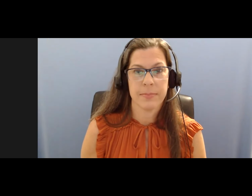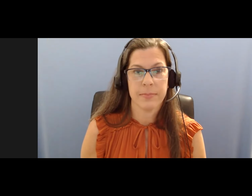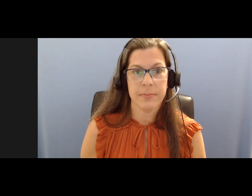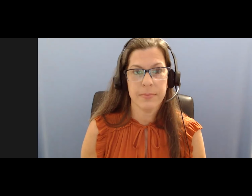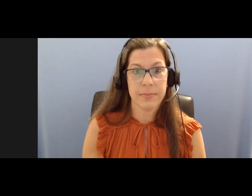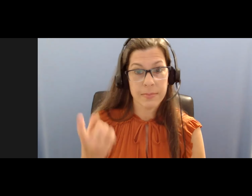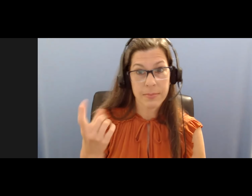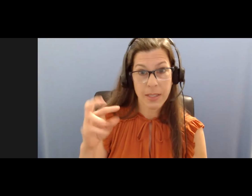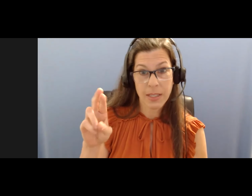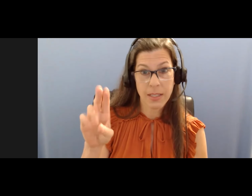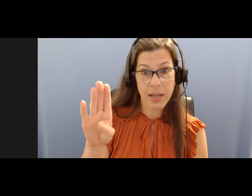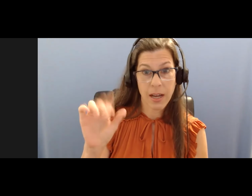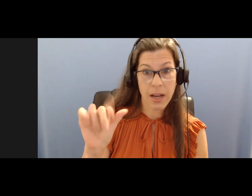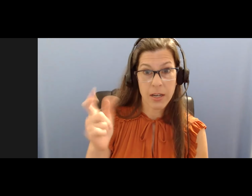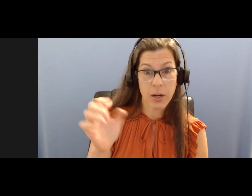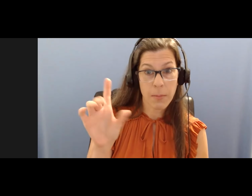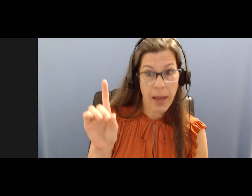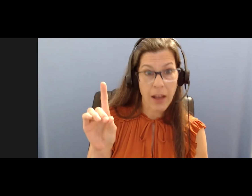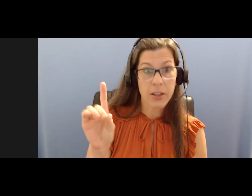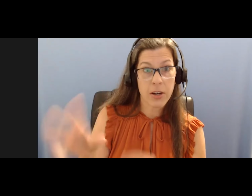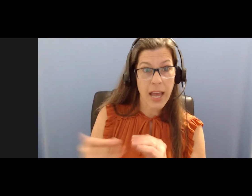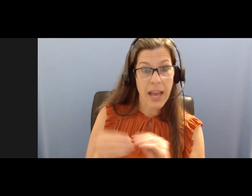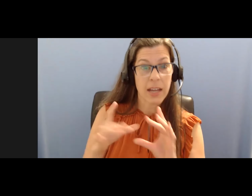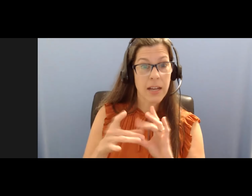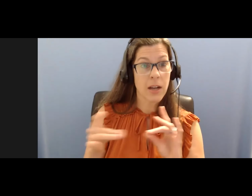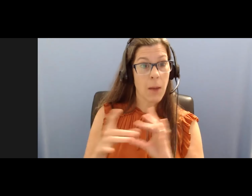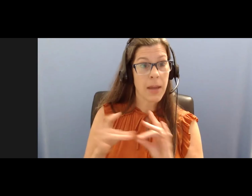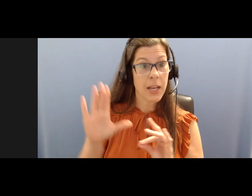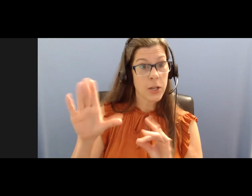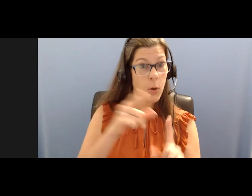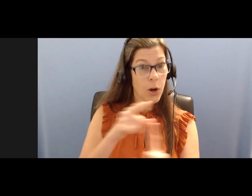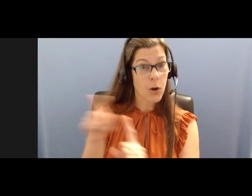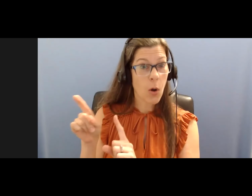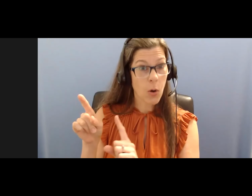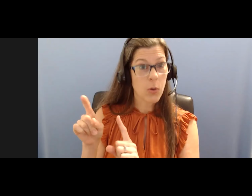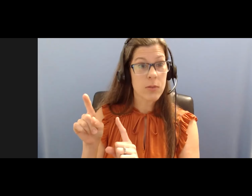Dr. Ballard seconds the comment to explore your goals.